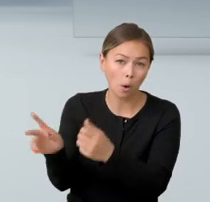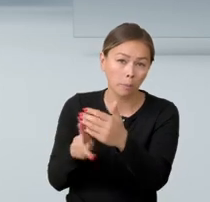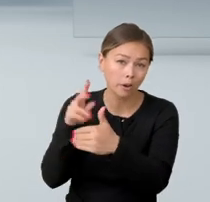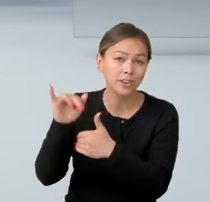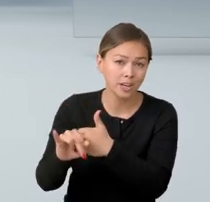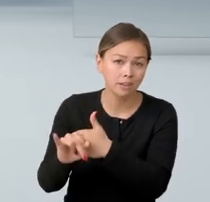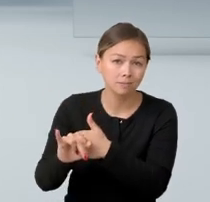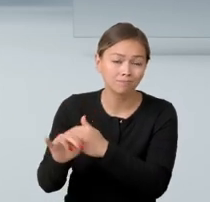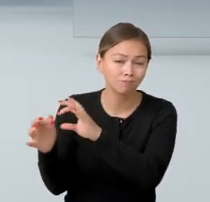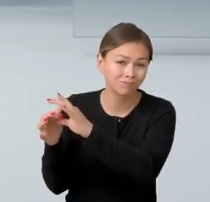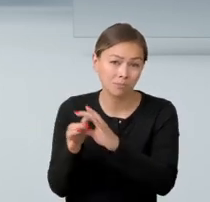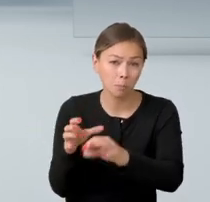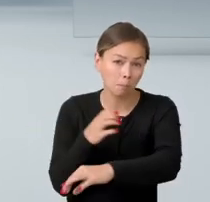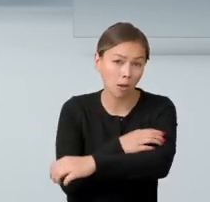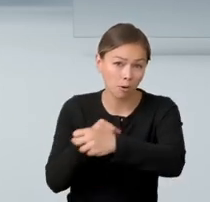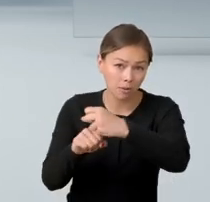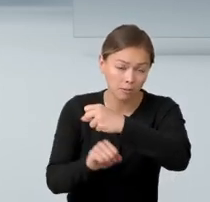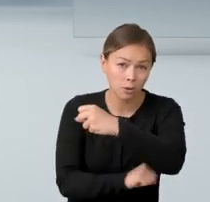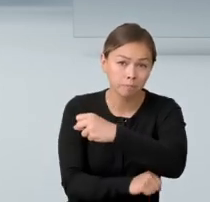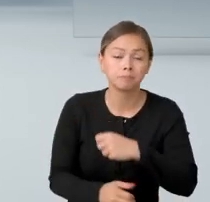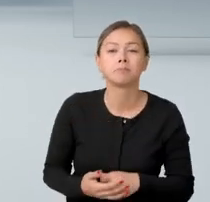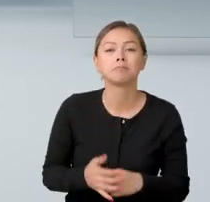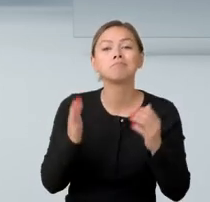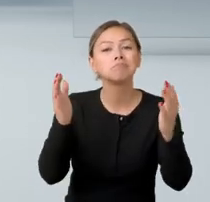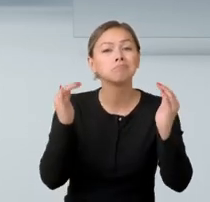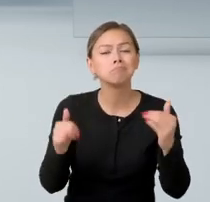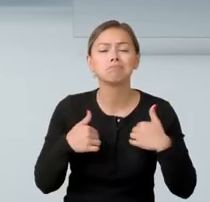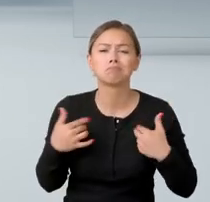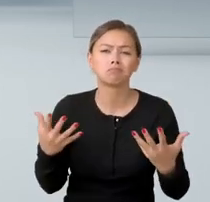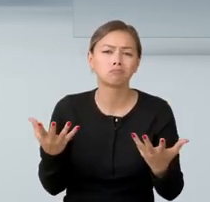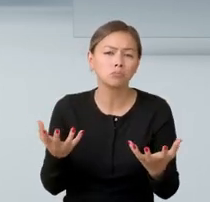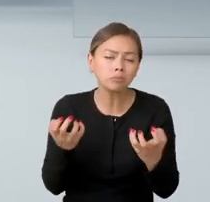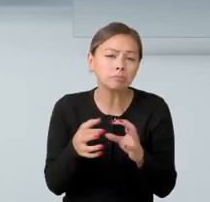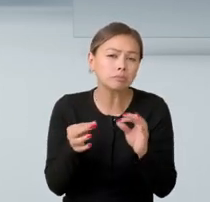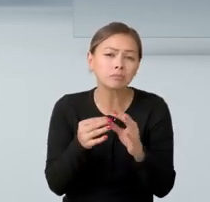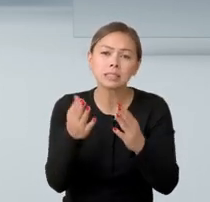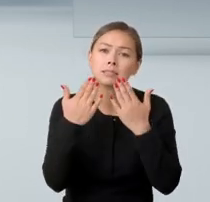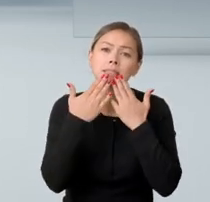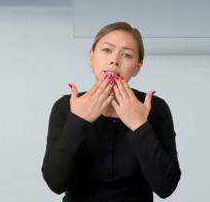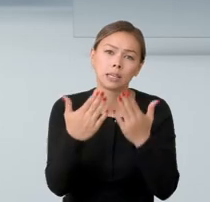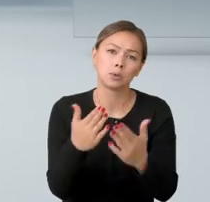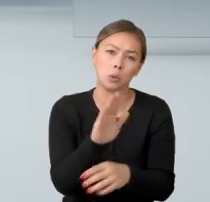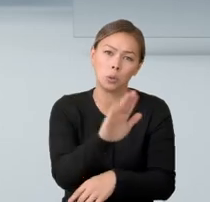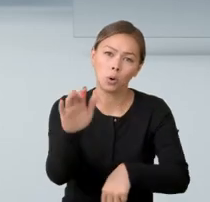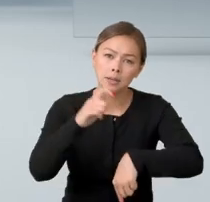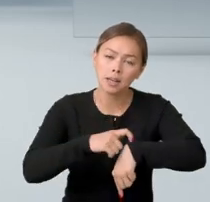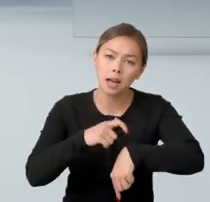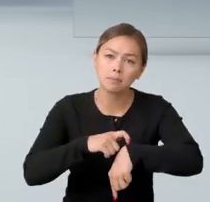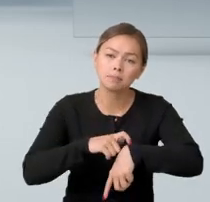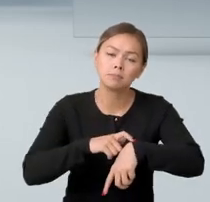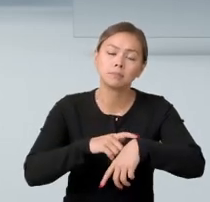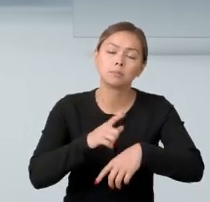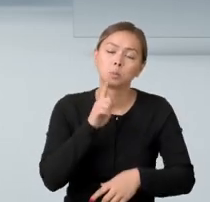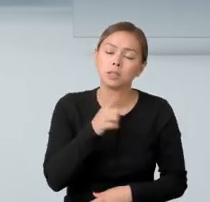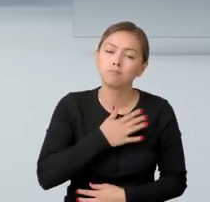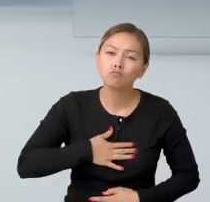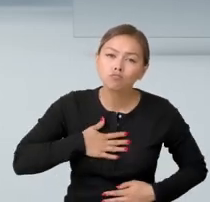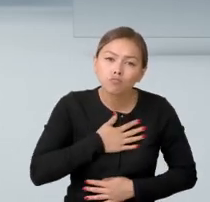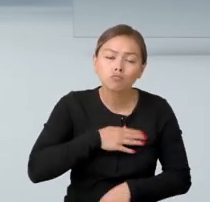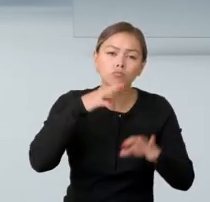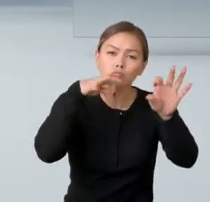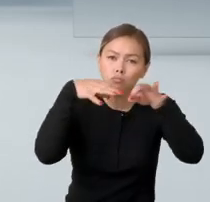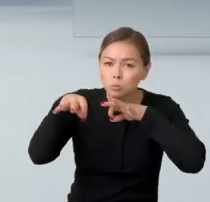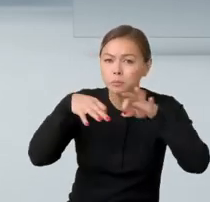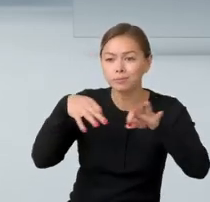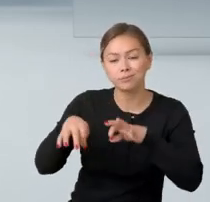Power Platform initiatives and I would like to say thank you thank you for your time it was a